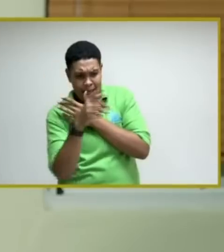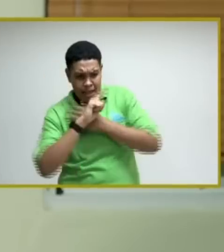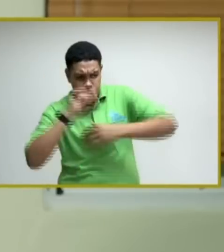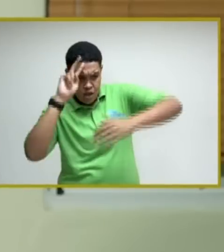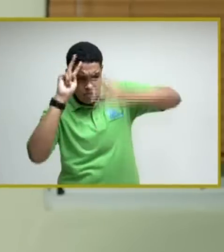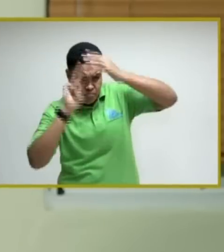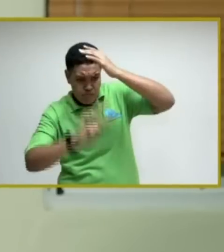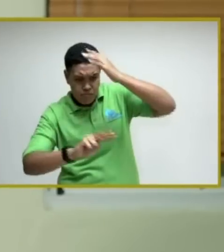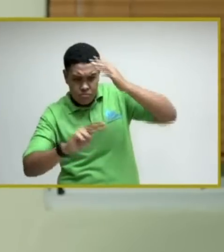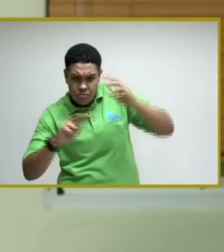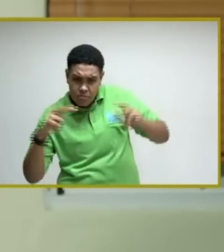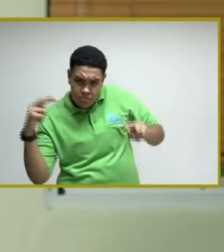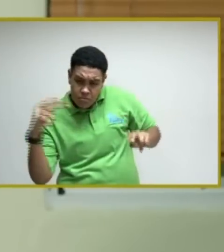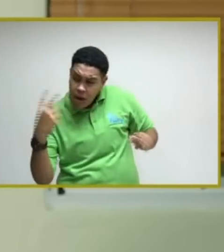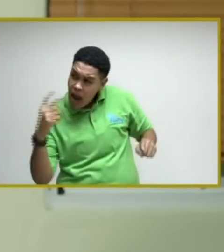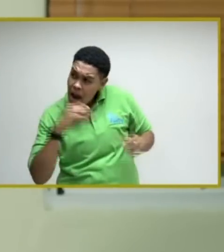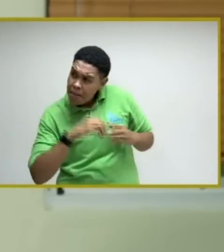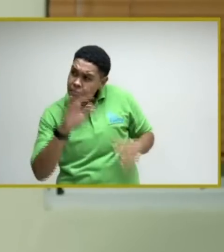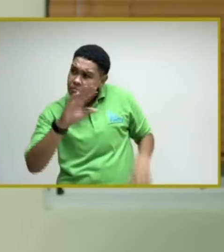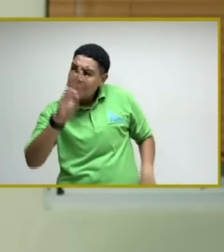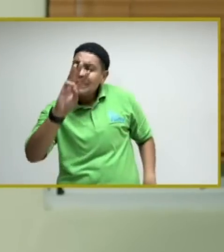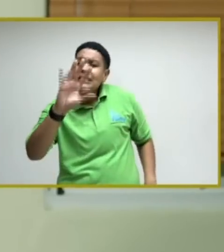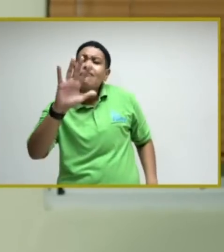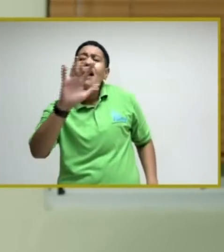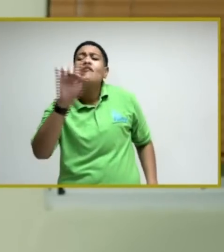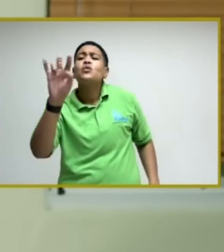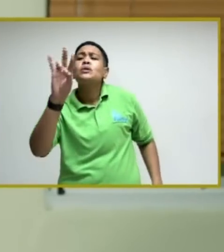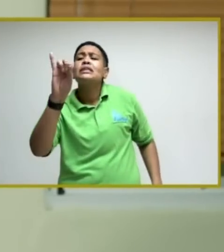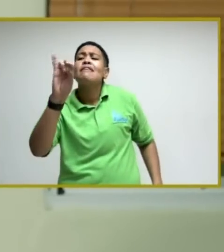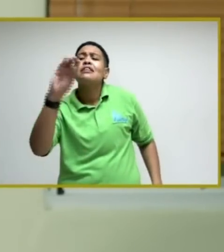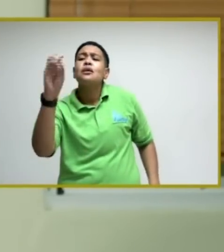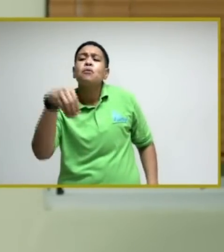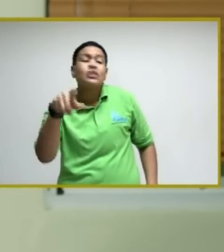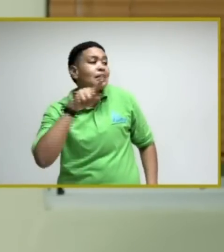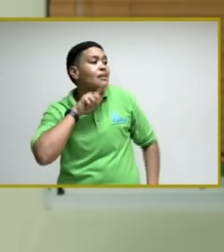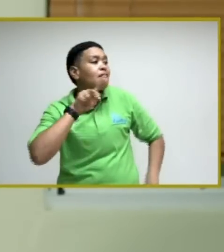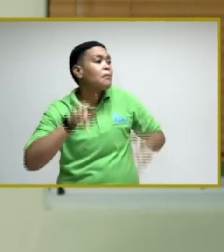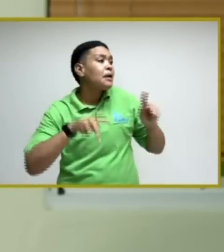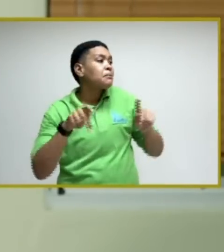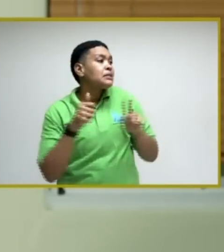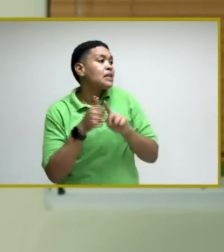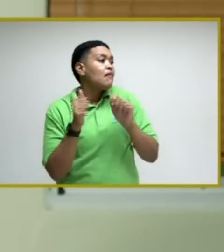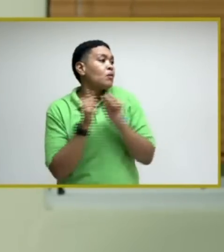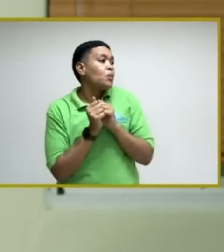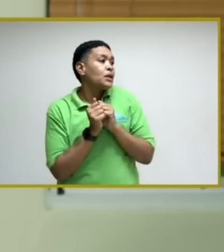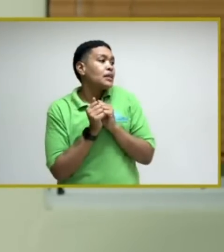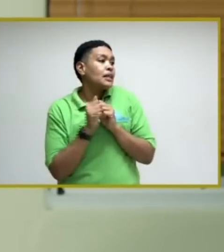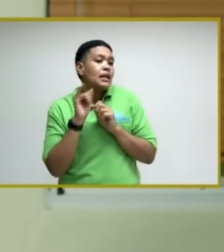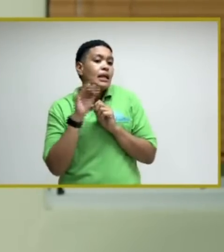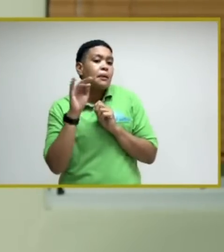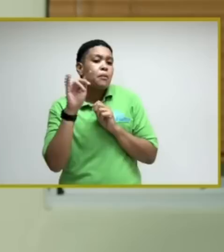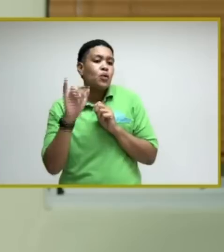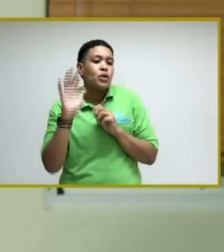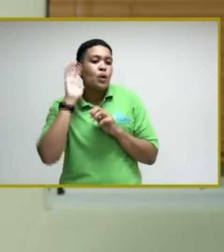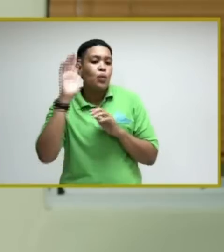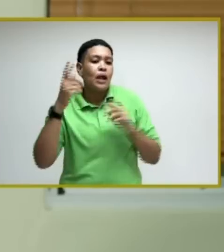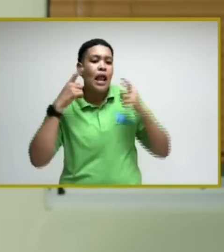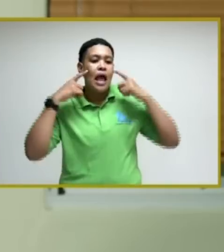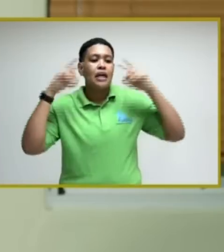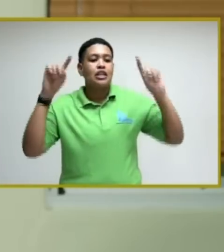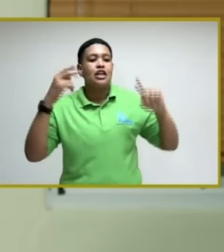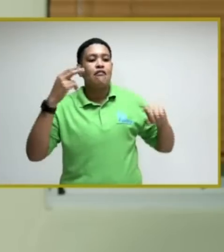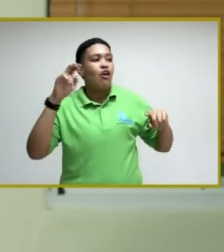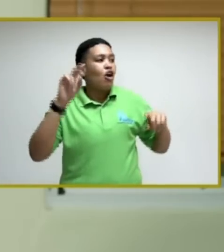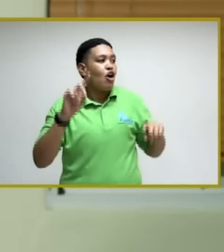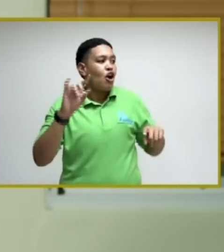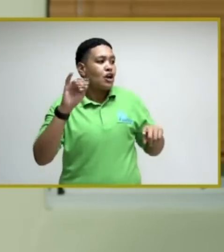was that in the region of 65 to 70% of persons with immunity that you would achieve herd